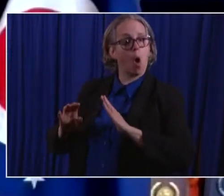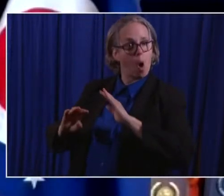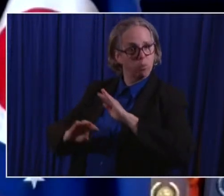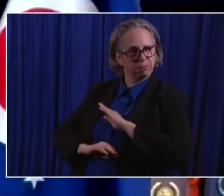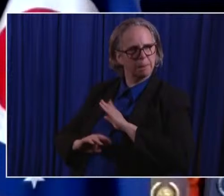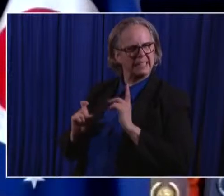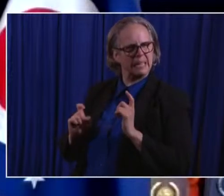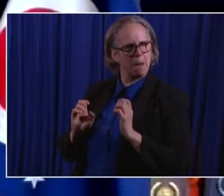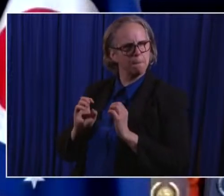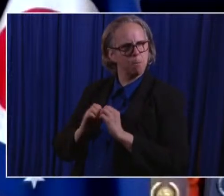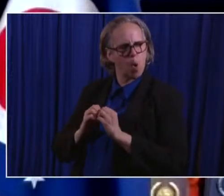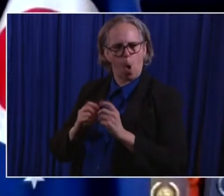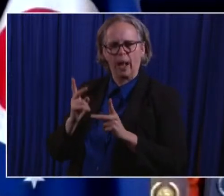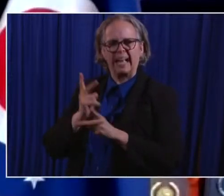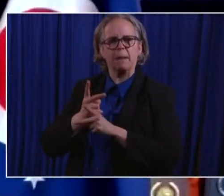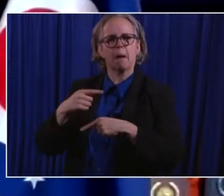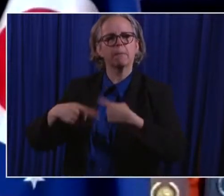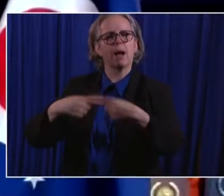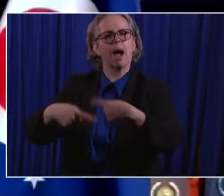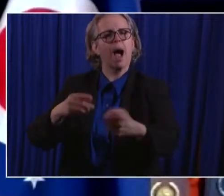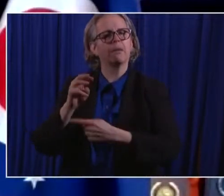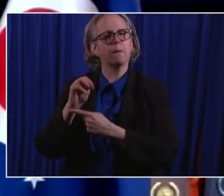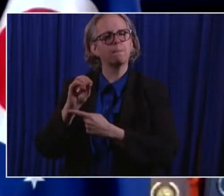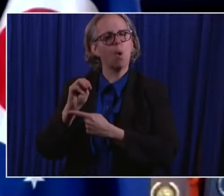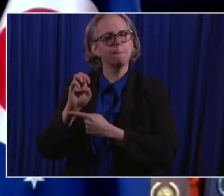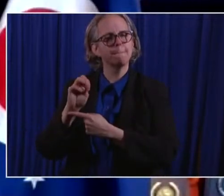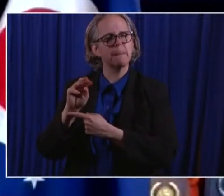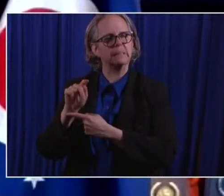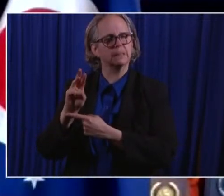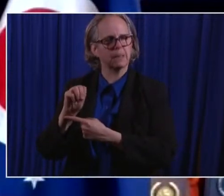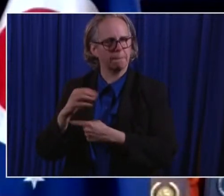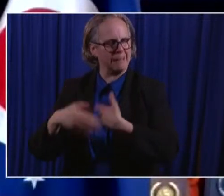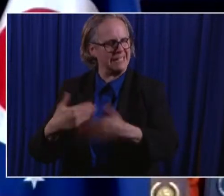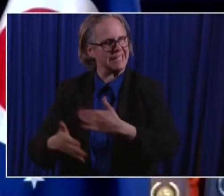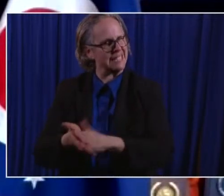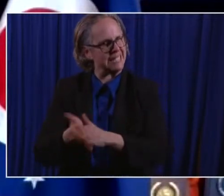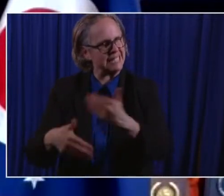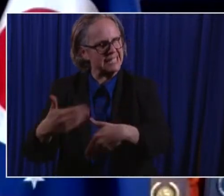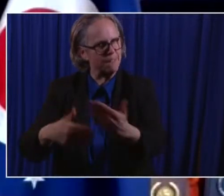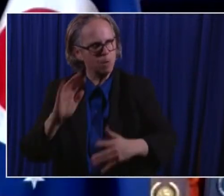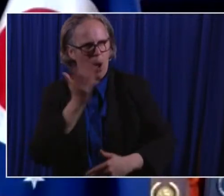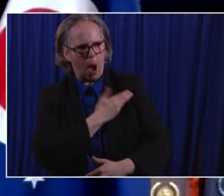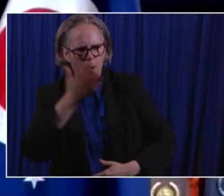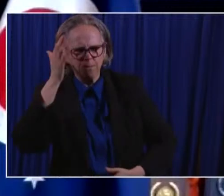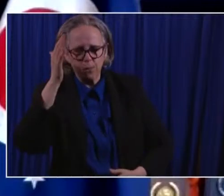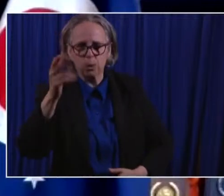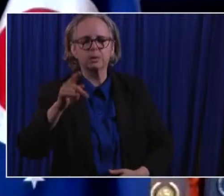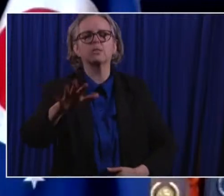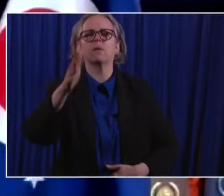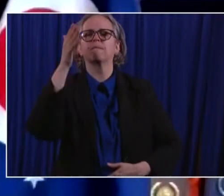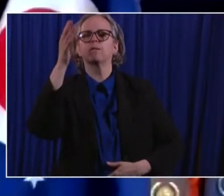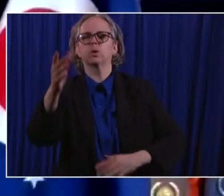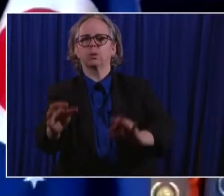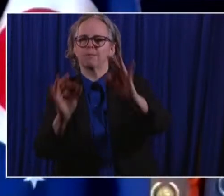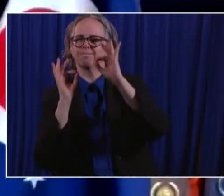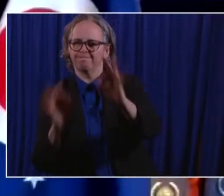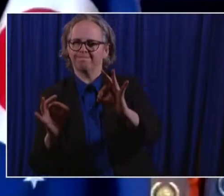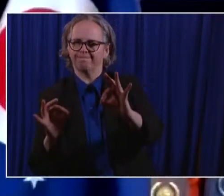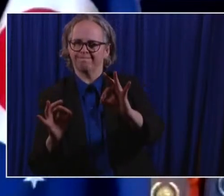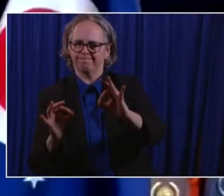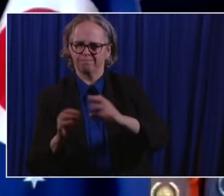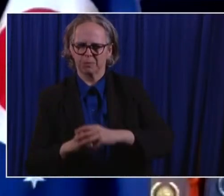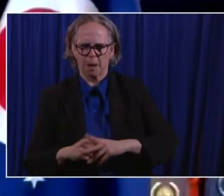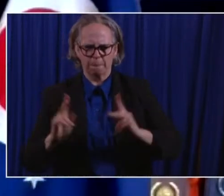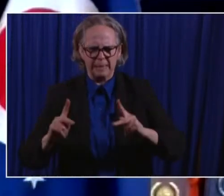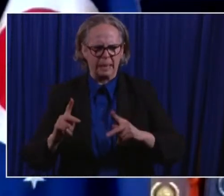momentum going. Ohio has a bright future if we do that, putting people to work, getting them better jobs, giving them more